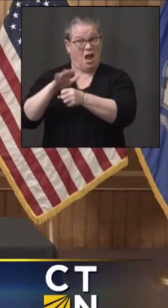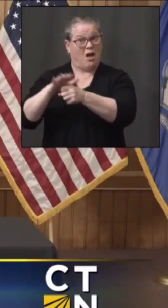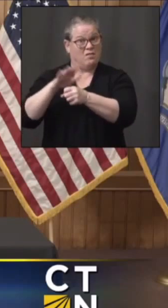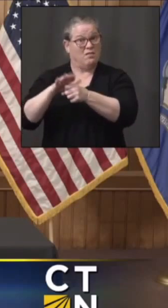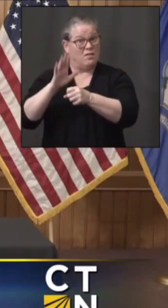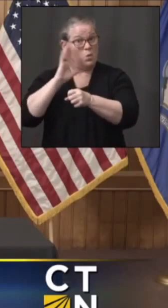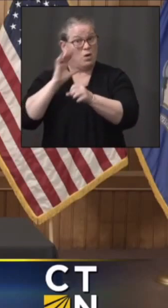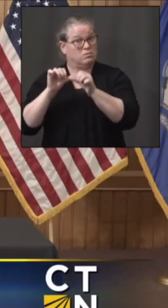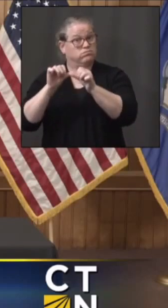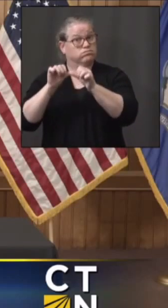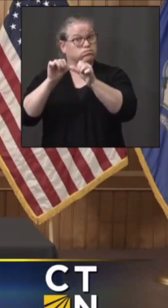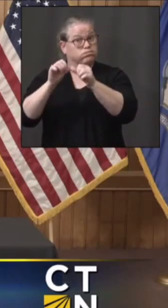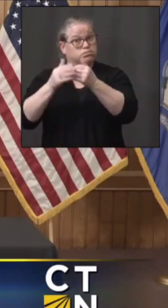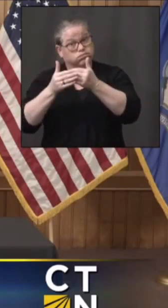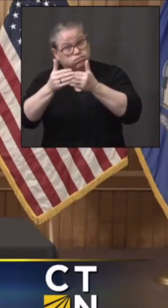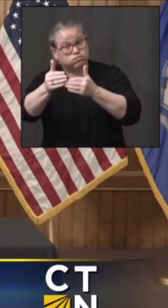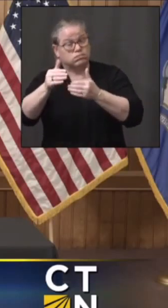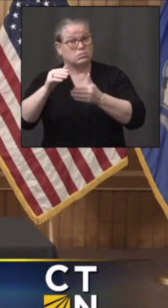doses.